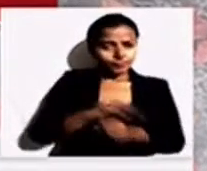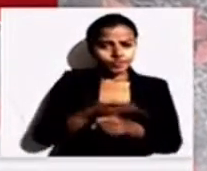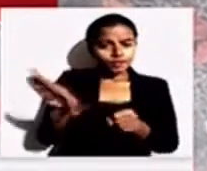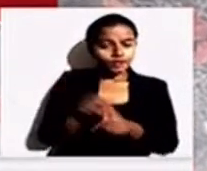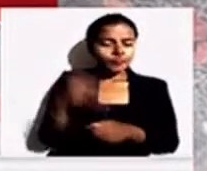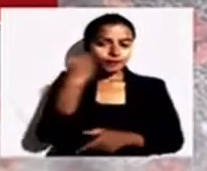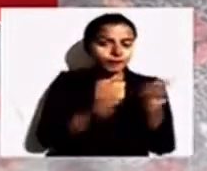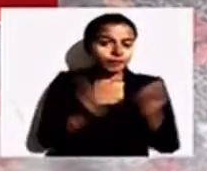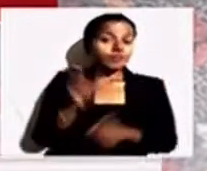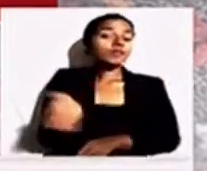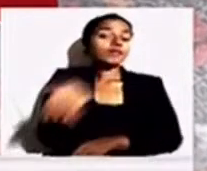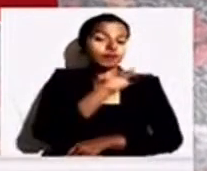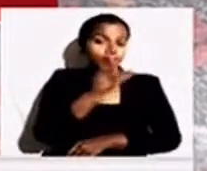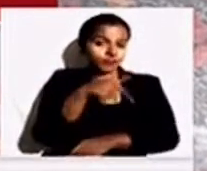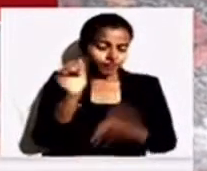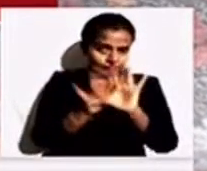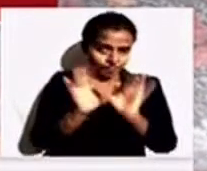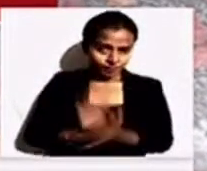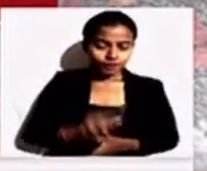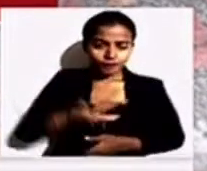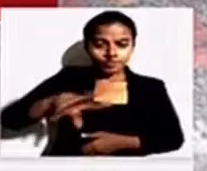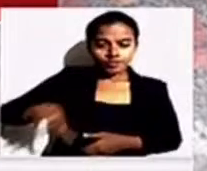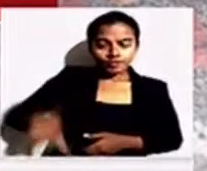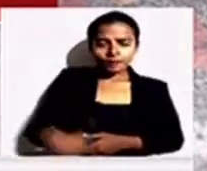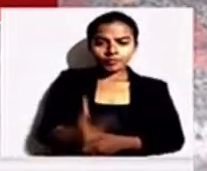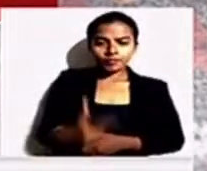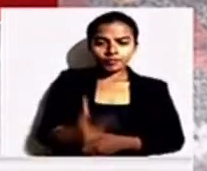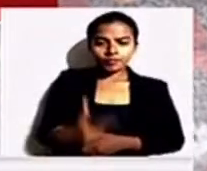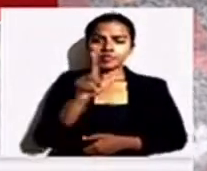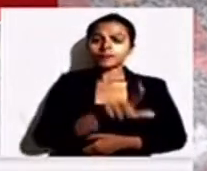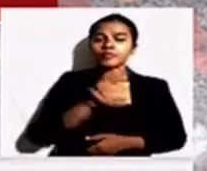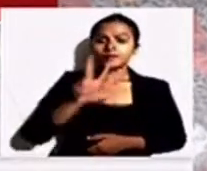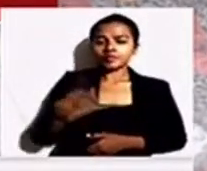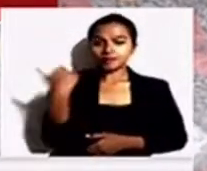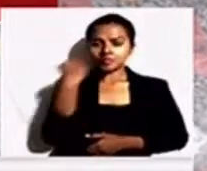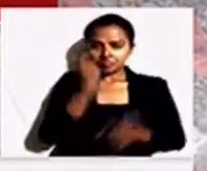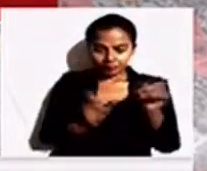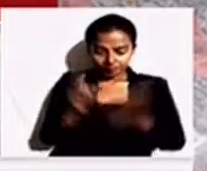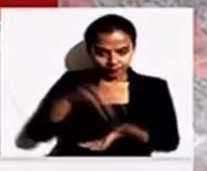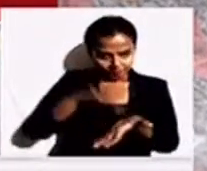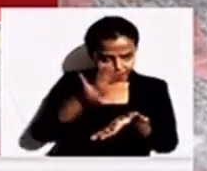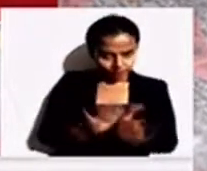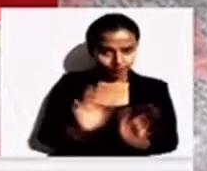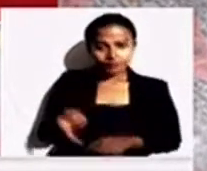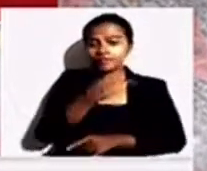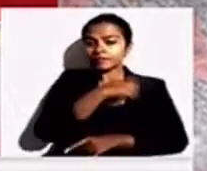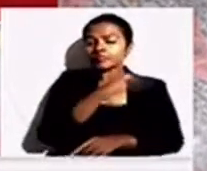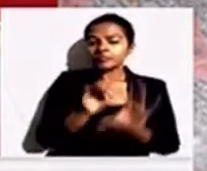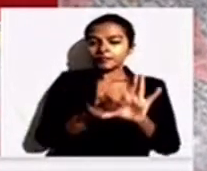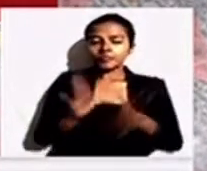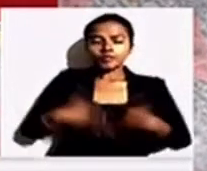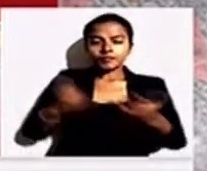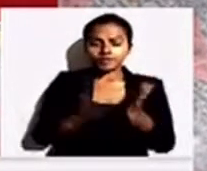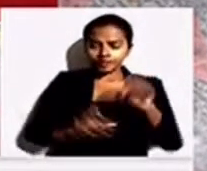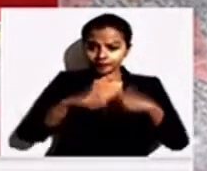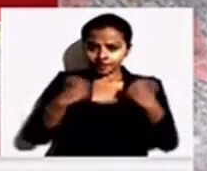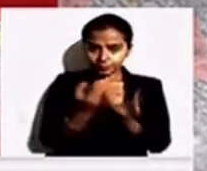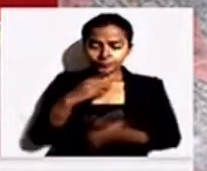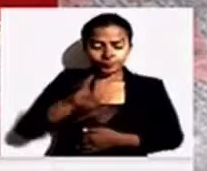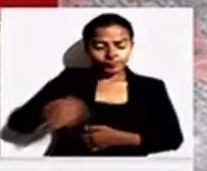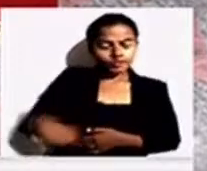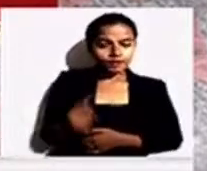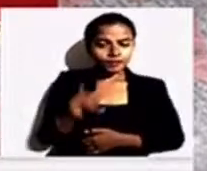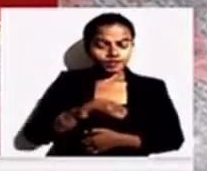is 878 cases confirmed. The Ministry of Health said 6,604 active COVID-19